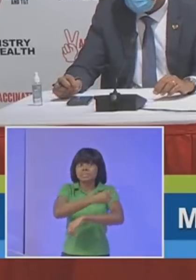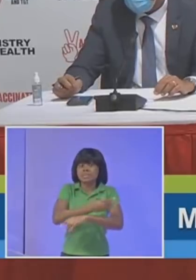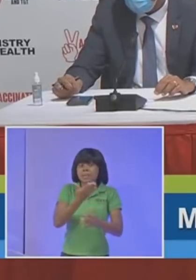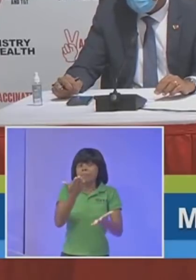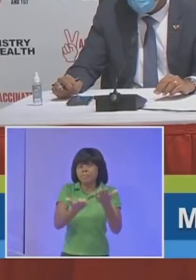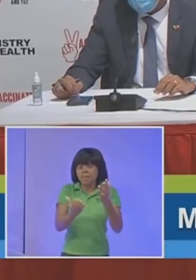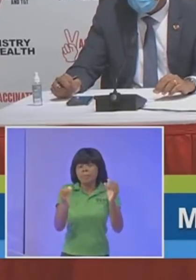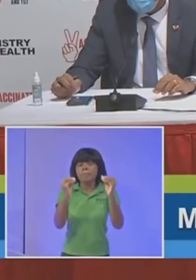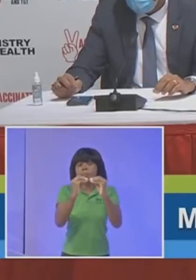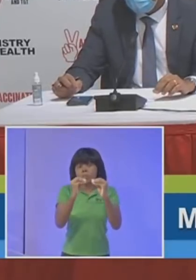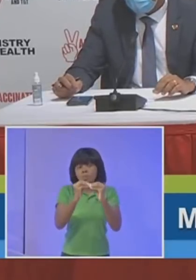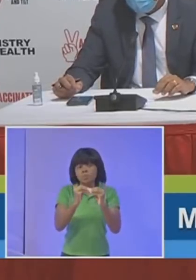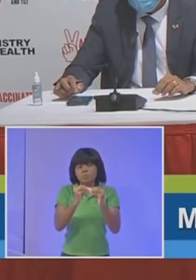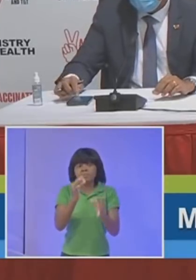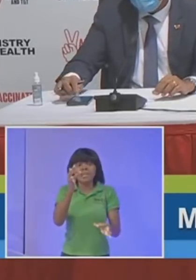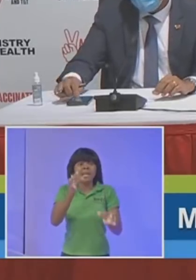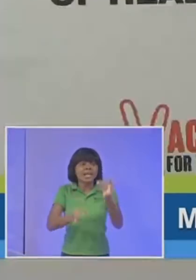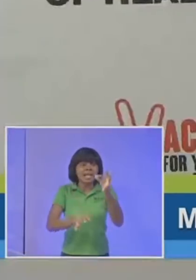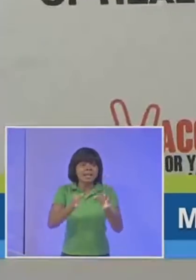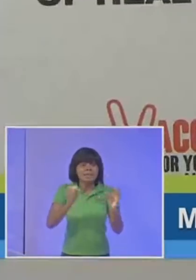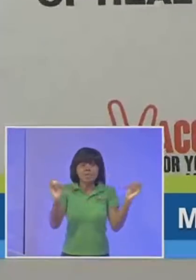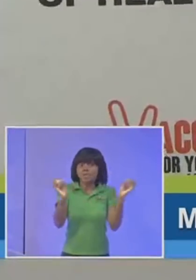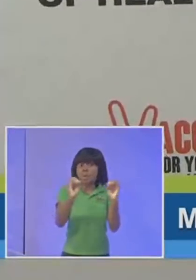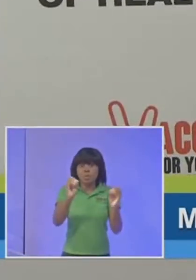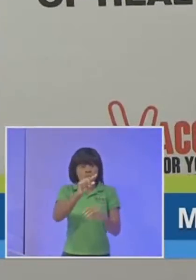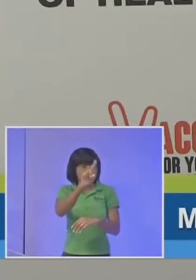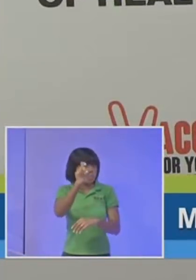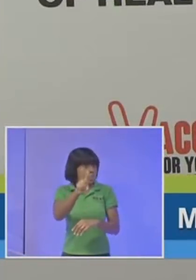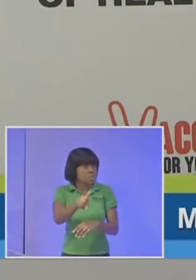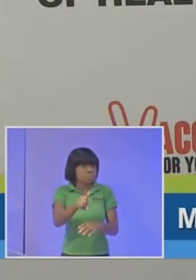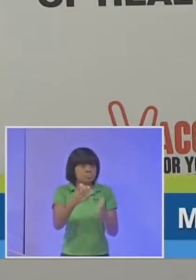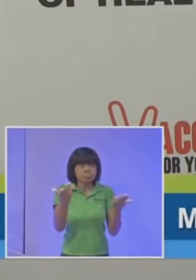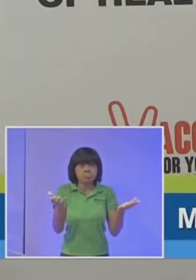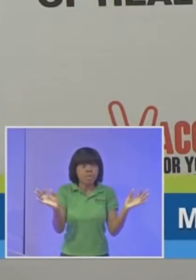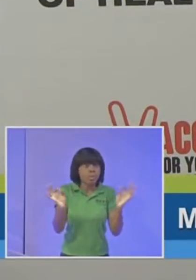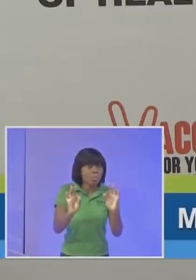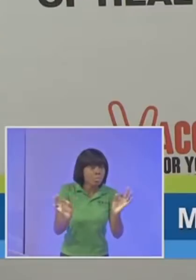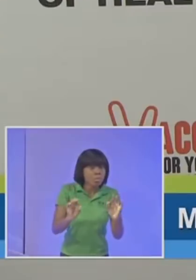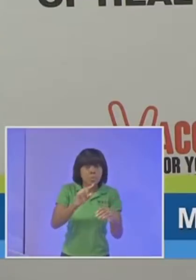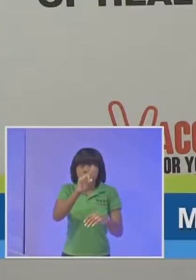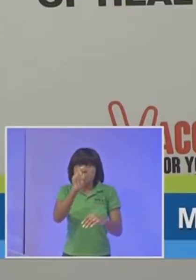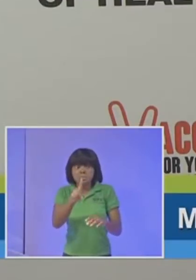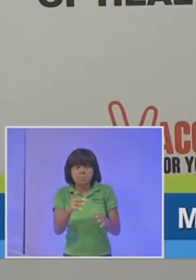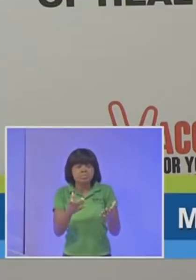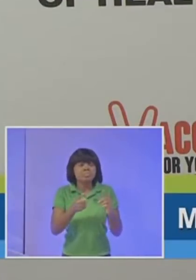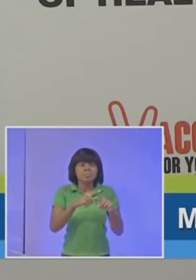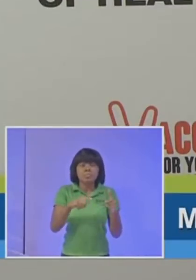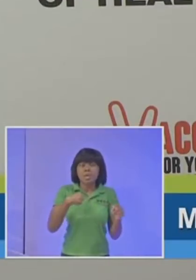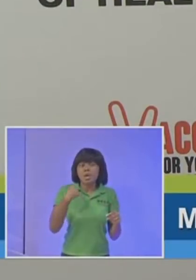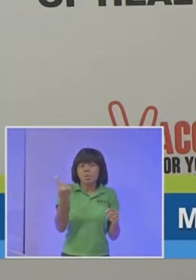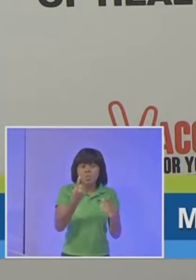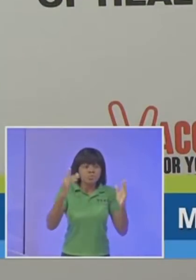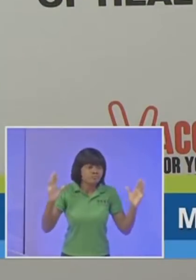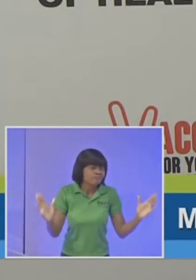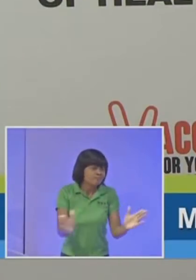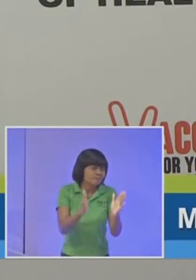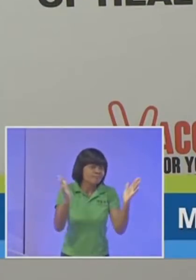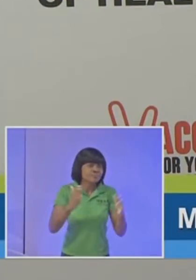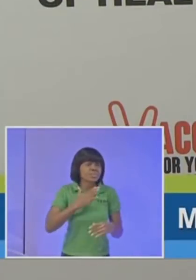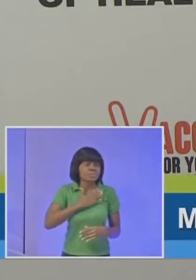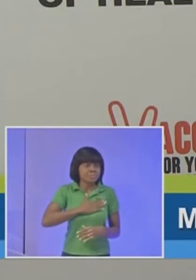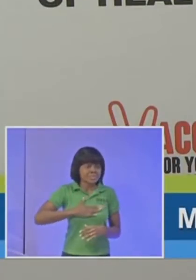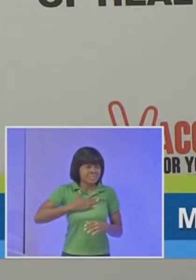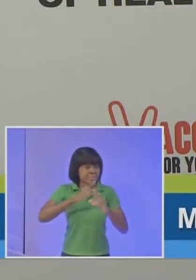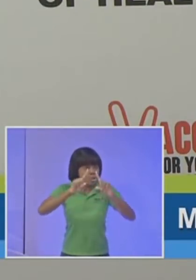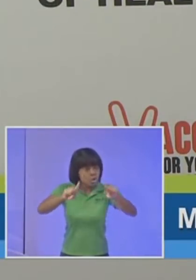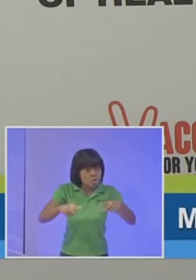the media. But as you know, I try to encourage persons on a weekend, please go get vaccinated. We have locations open until